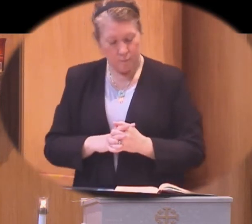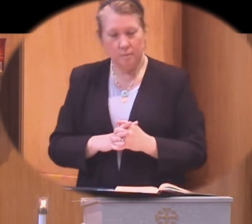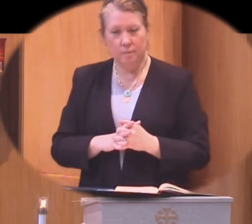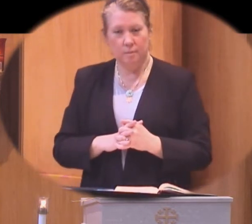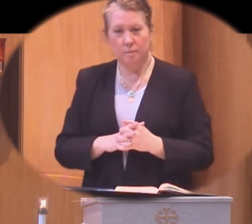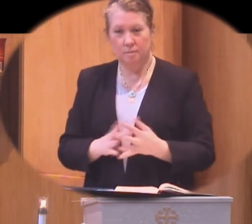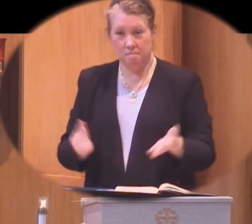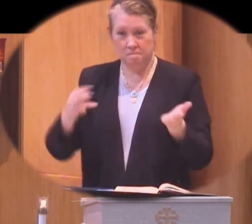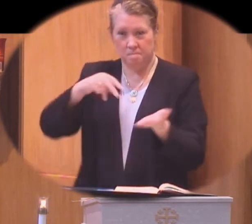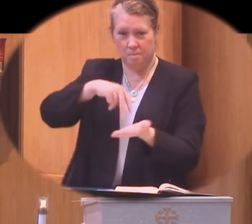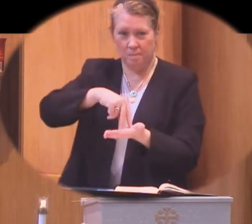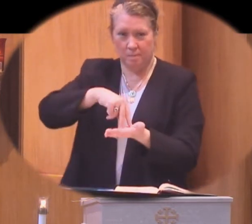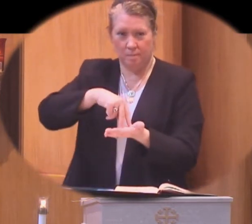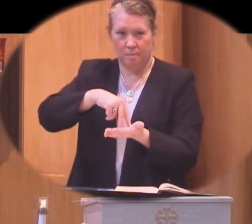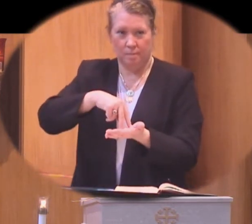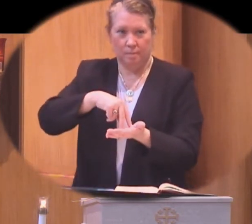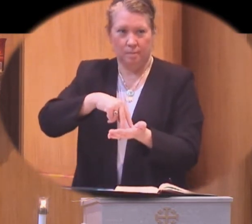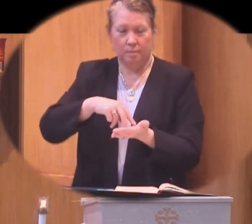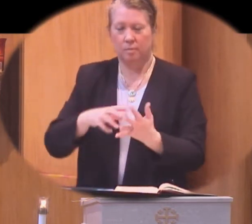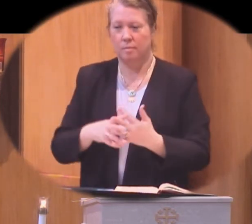Amen.